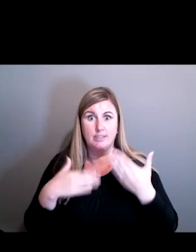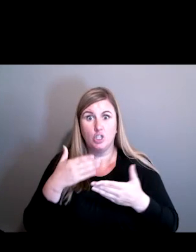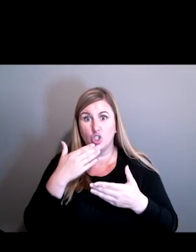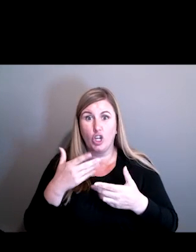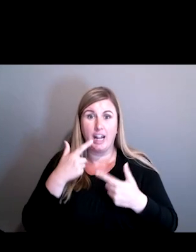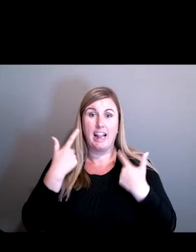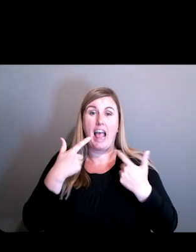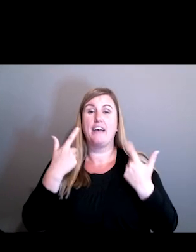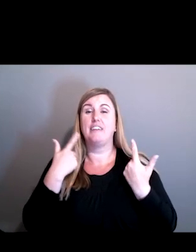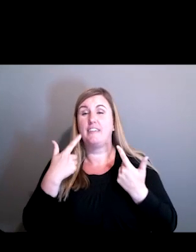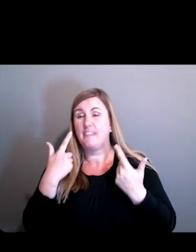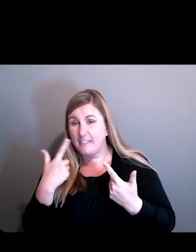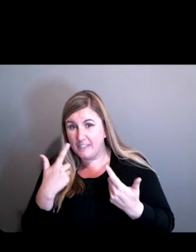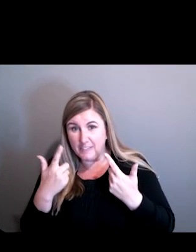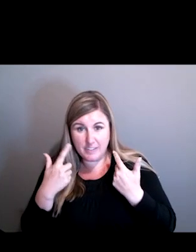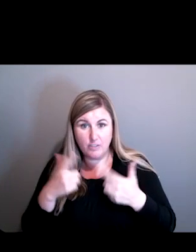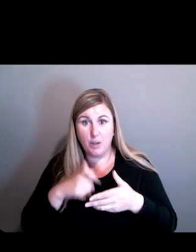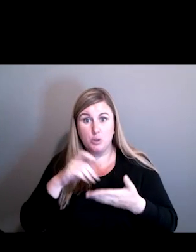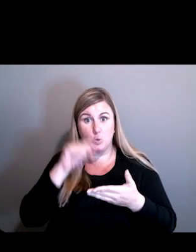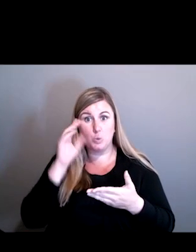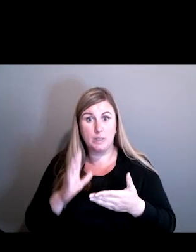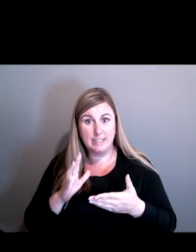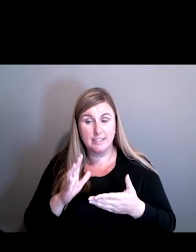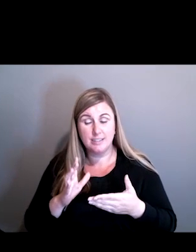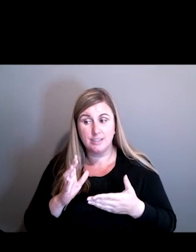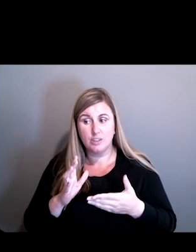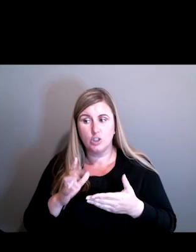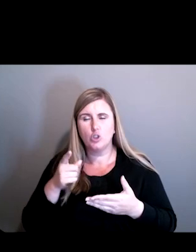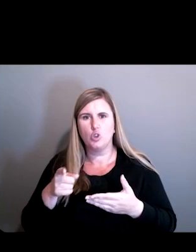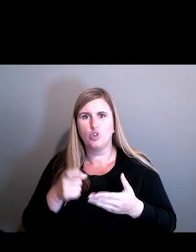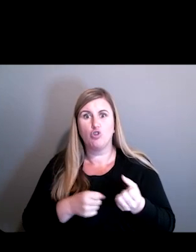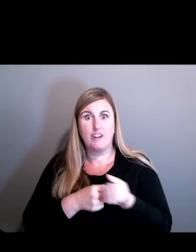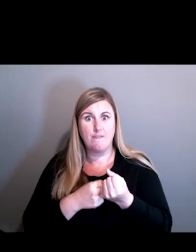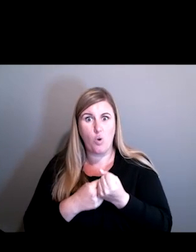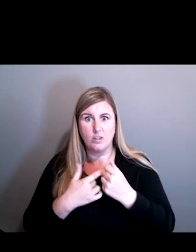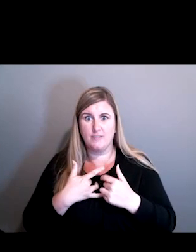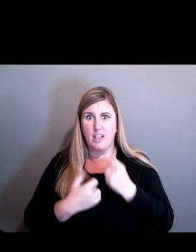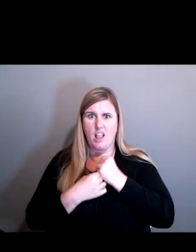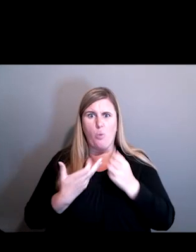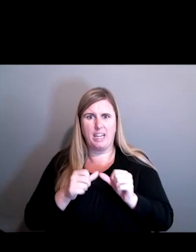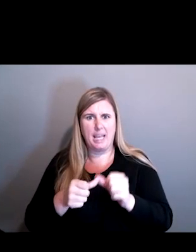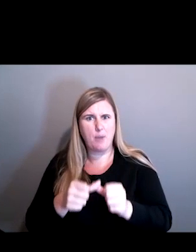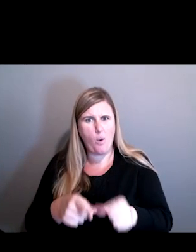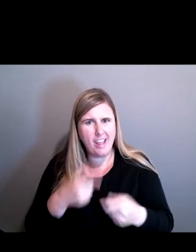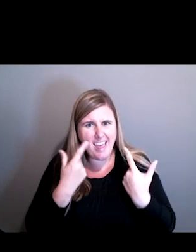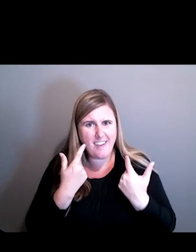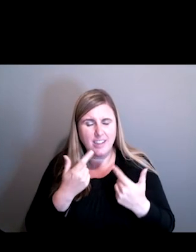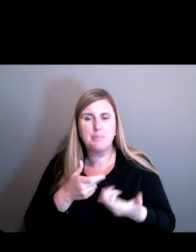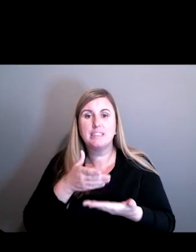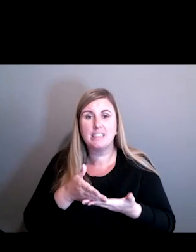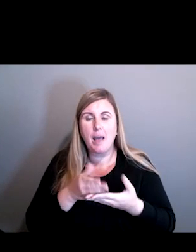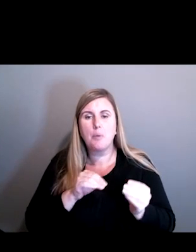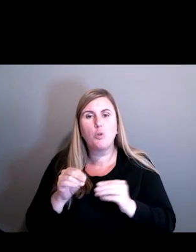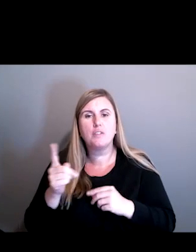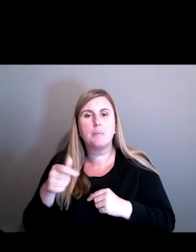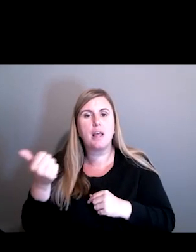This is really hard to do, because when you're getting that good belly laugh out of your student, out of your learner, you are reinforced, so